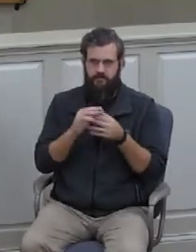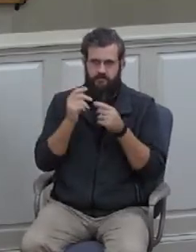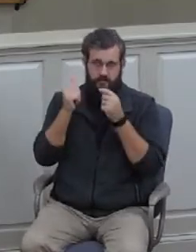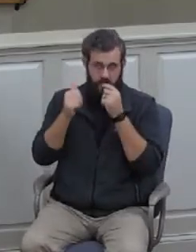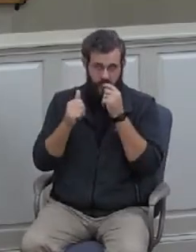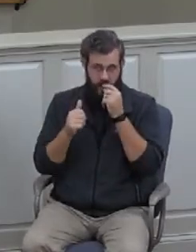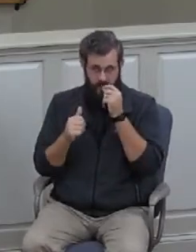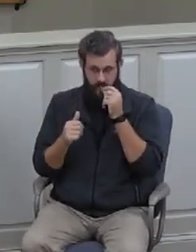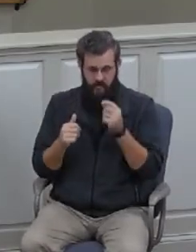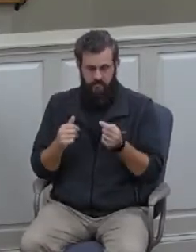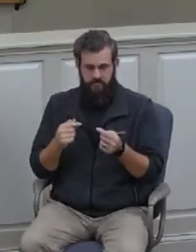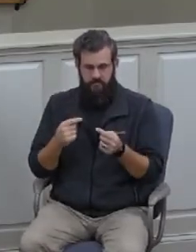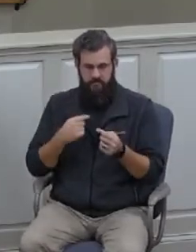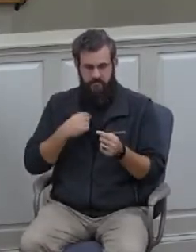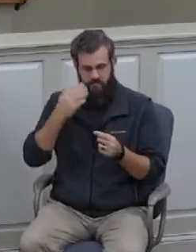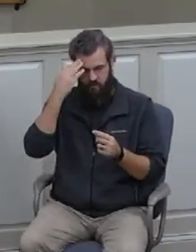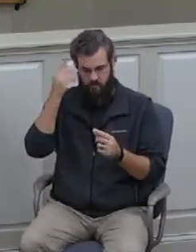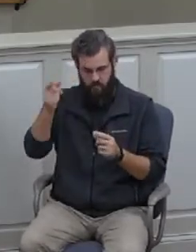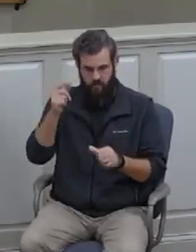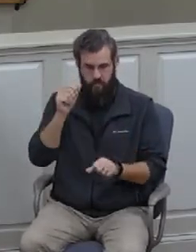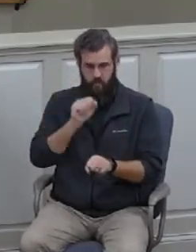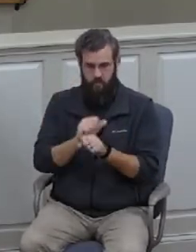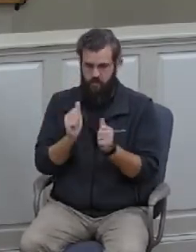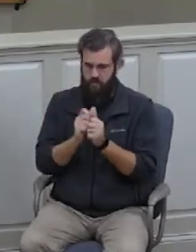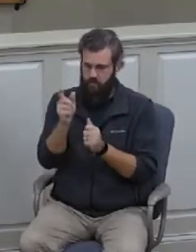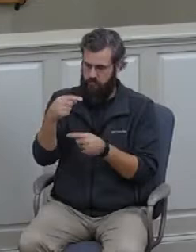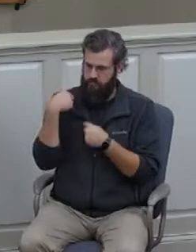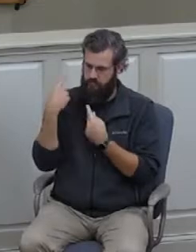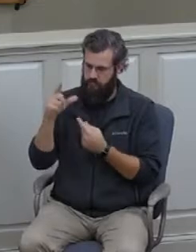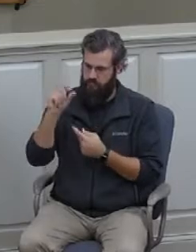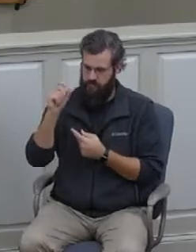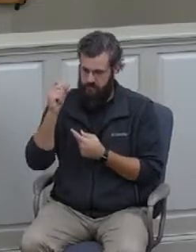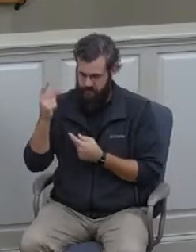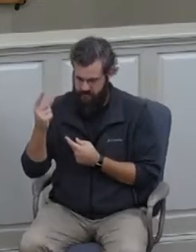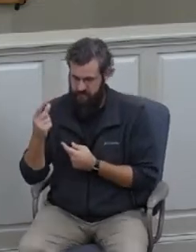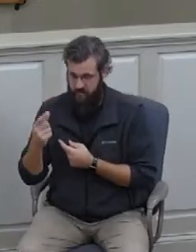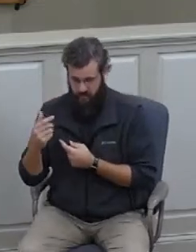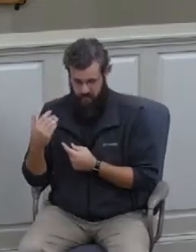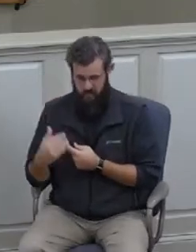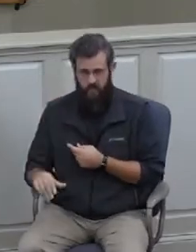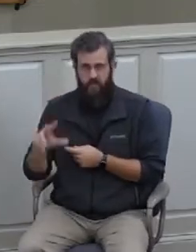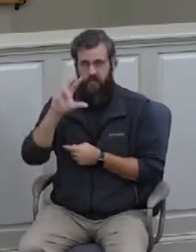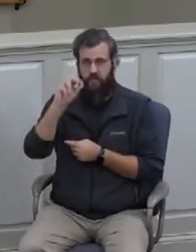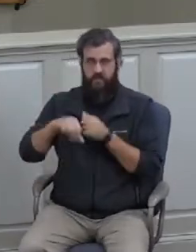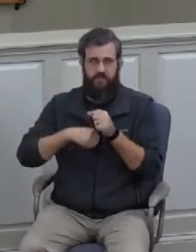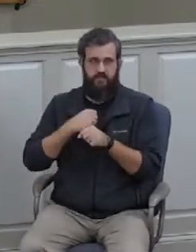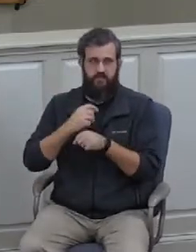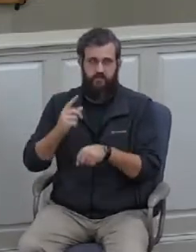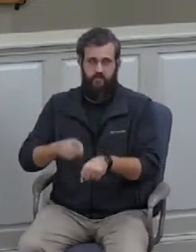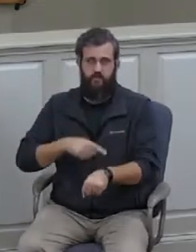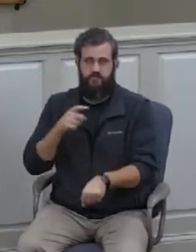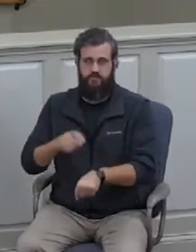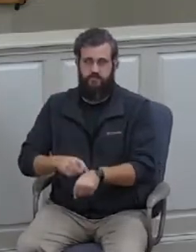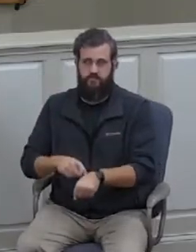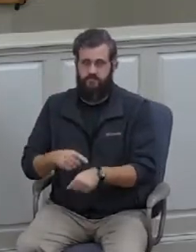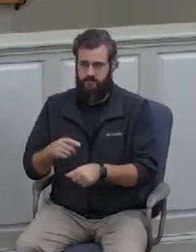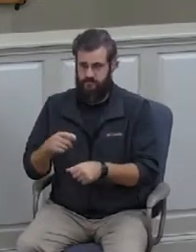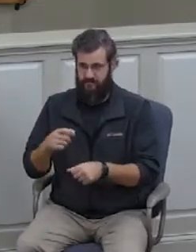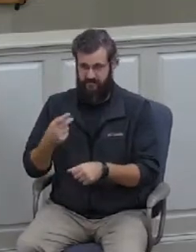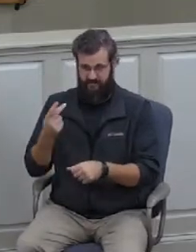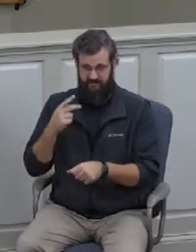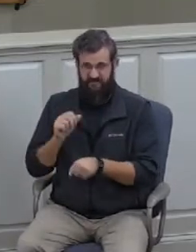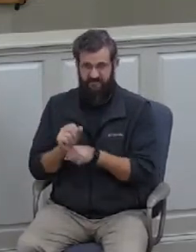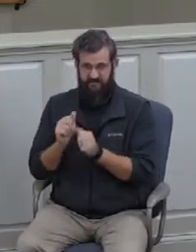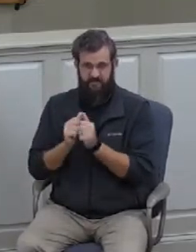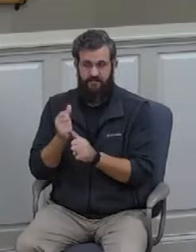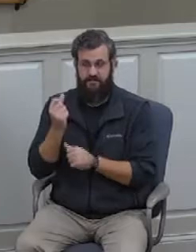had the pleasure of knowing and working with Donna since 2011. 30 years is a long time, and in the 11 years that I've worked